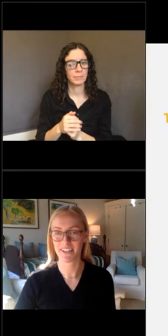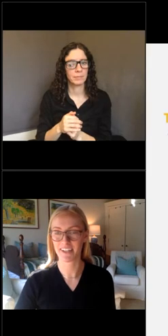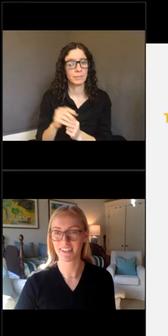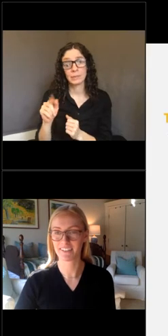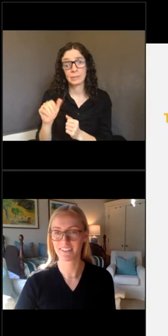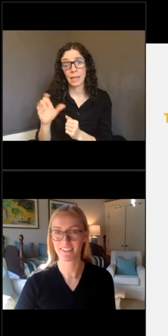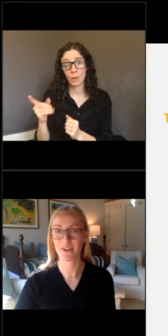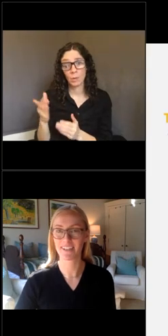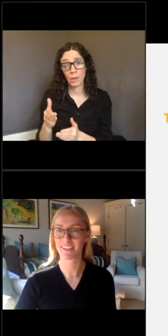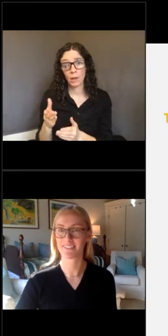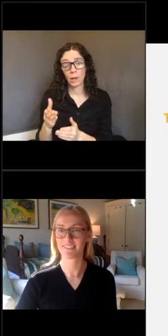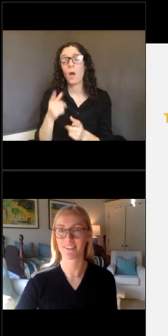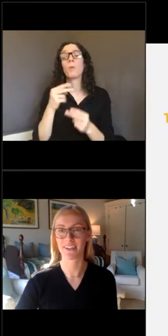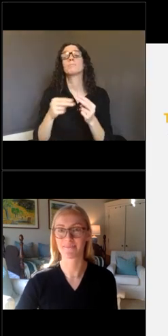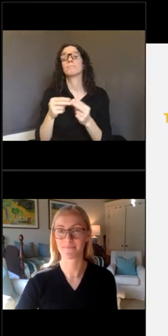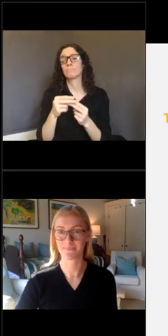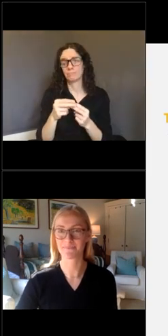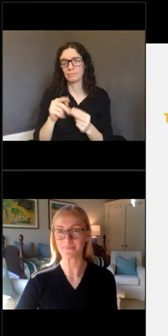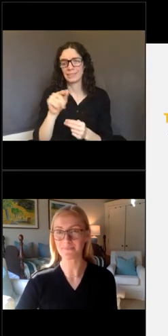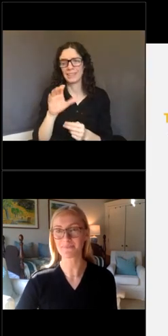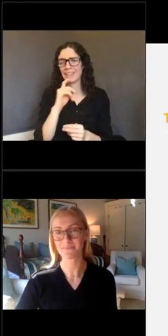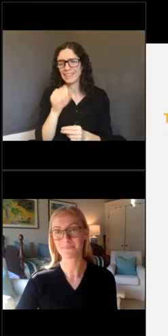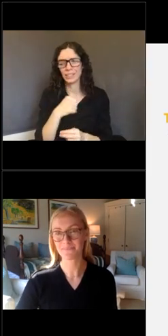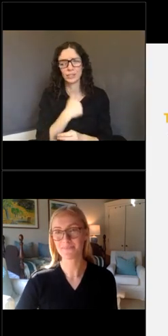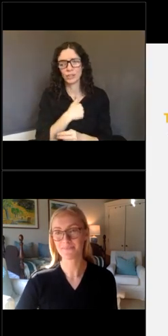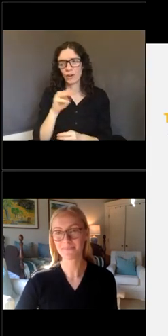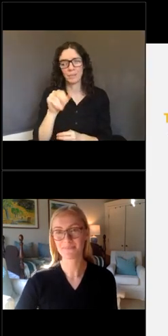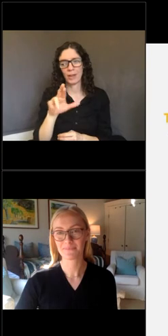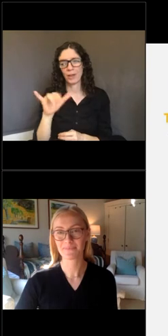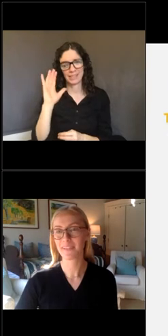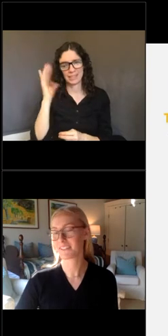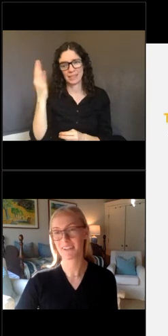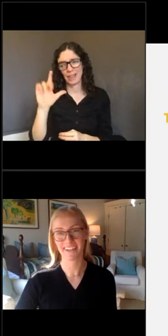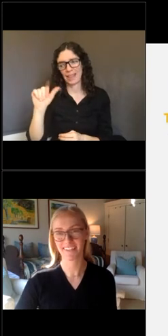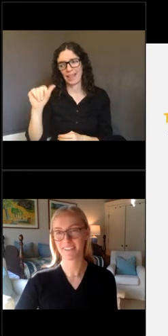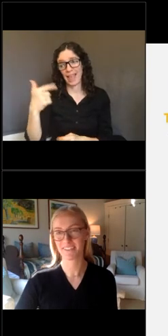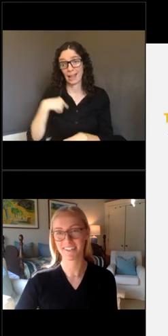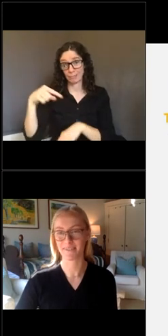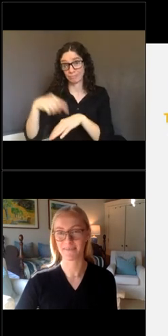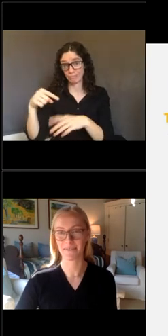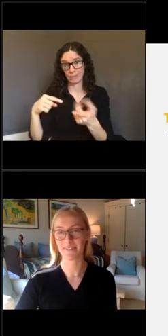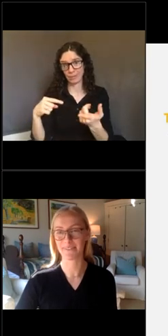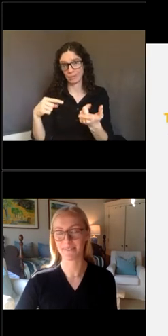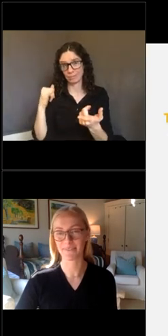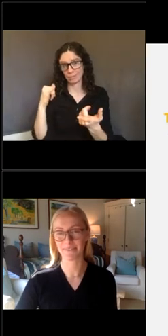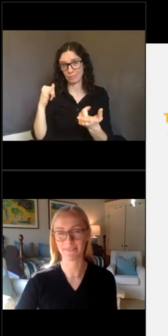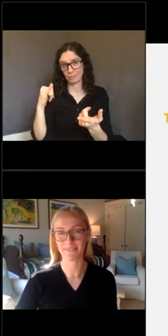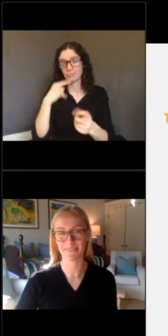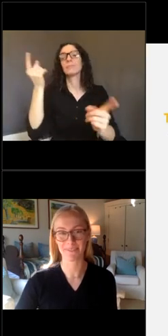Zach, are you there? Oh, thank you. Yeah, sorry, Mary. There does seem to be a lag. That's so okay. You can hear me.